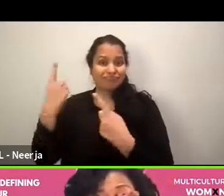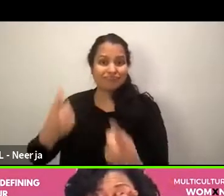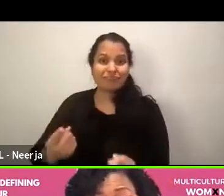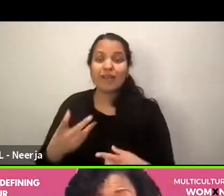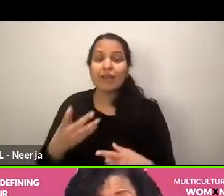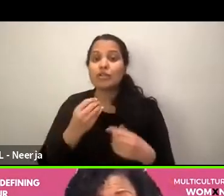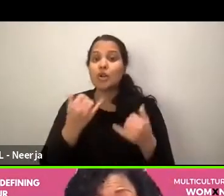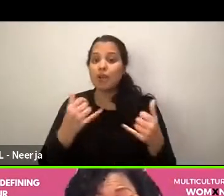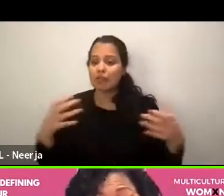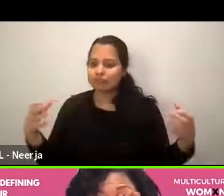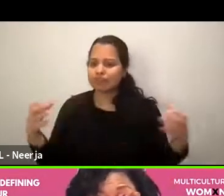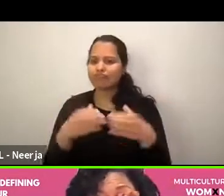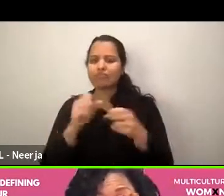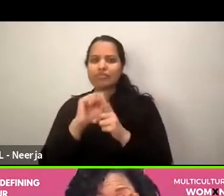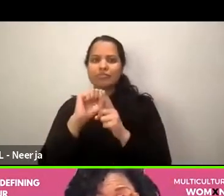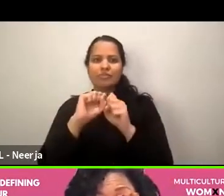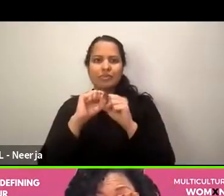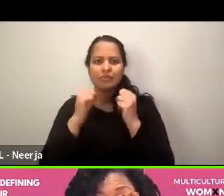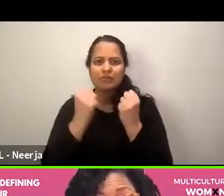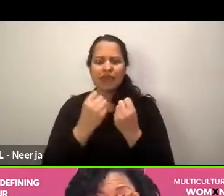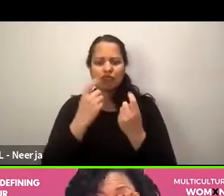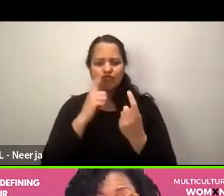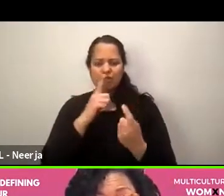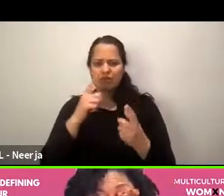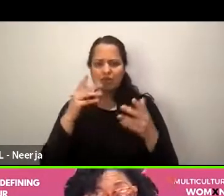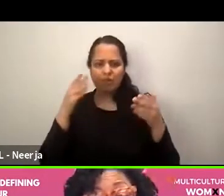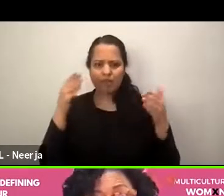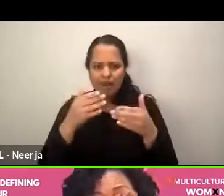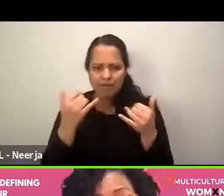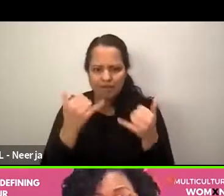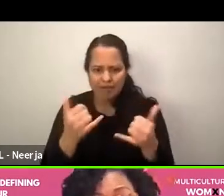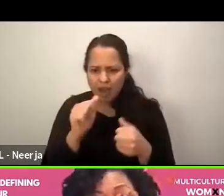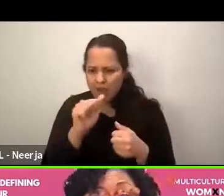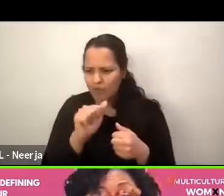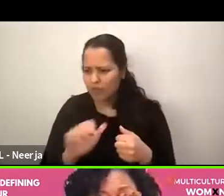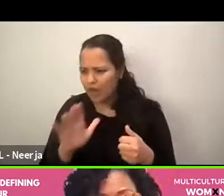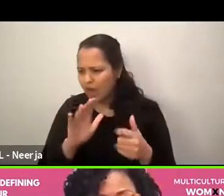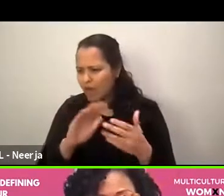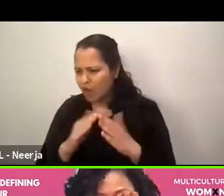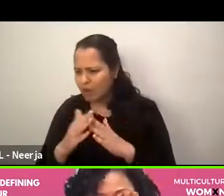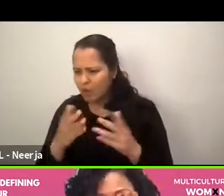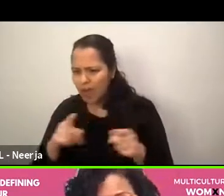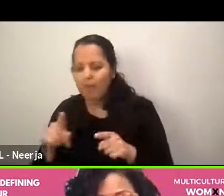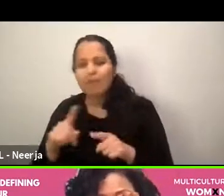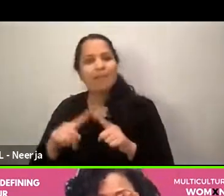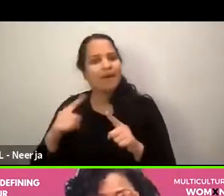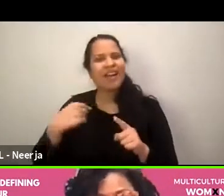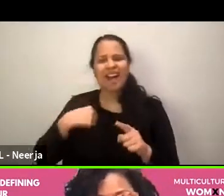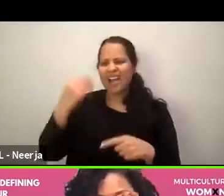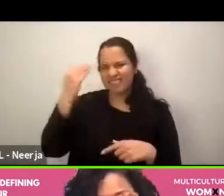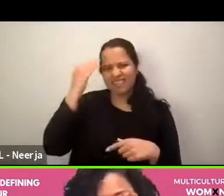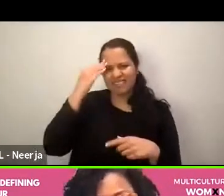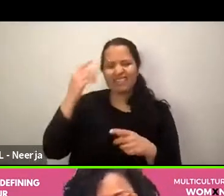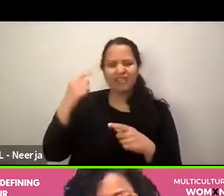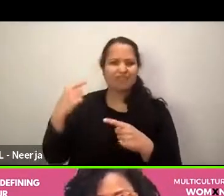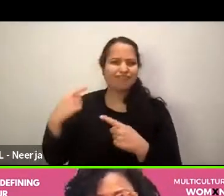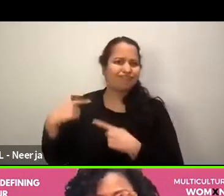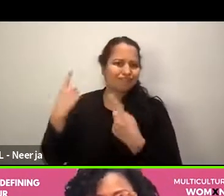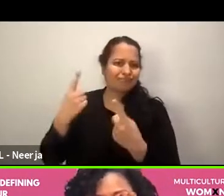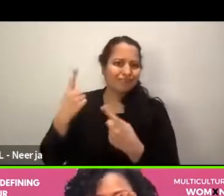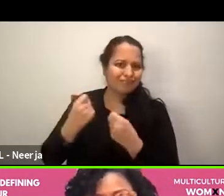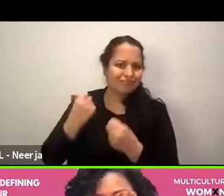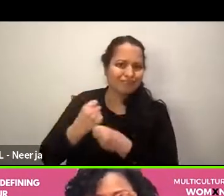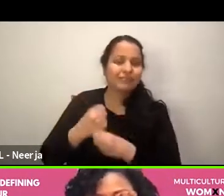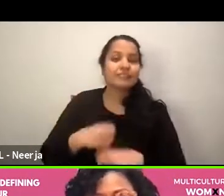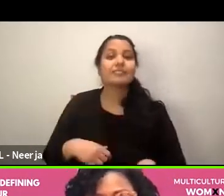paying attention to what's happening in the Asian community, but I was fully aware of it last year. So I say all that to say, as a woman of